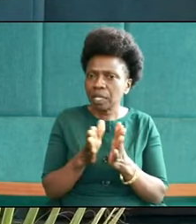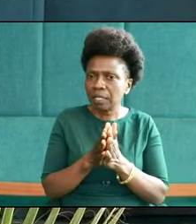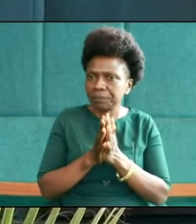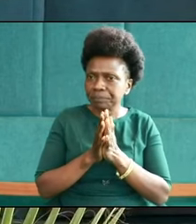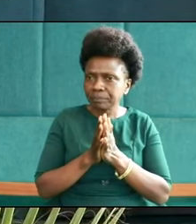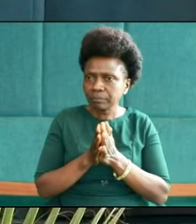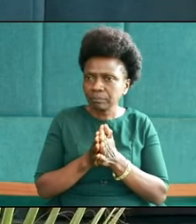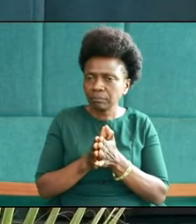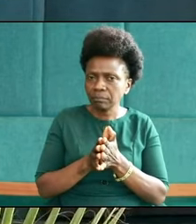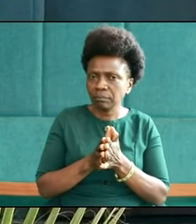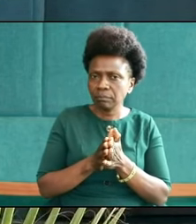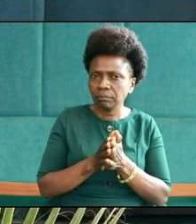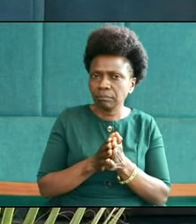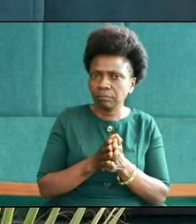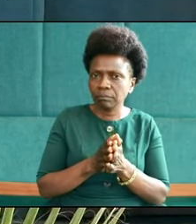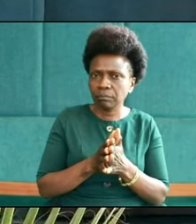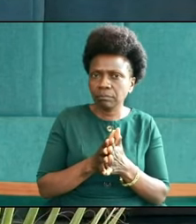And